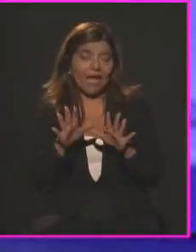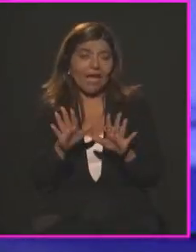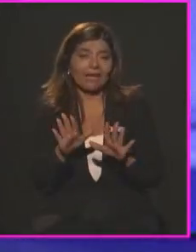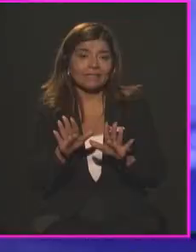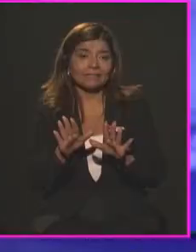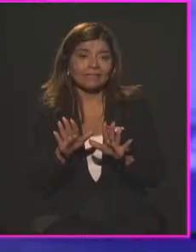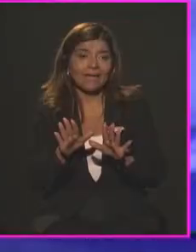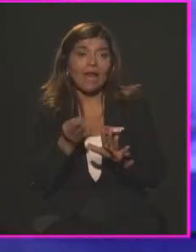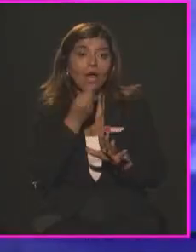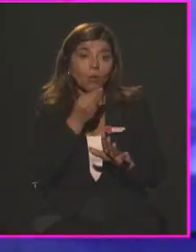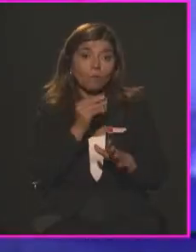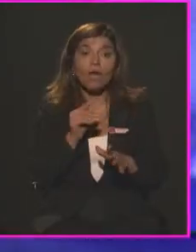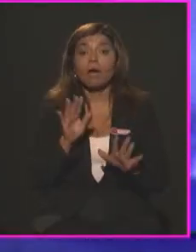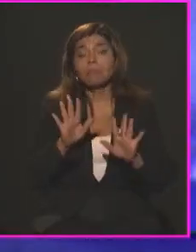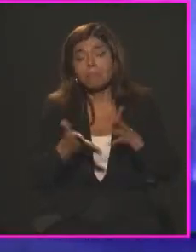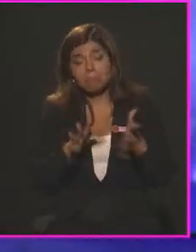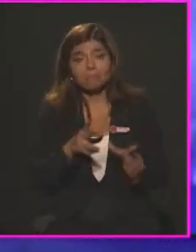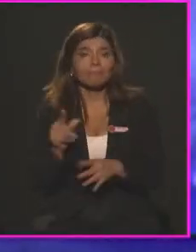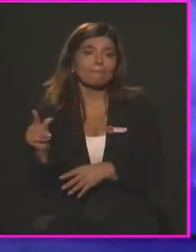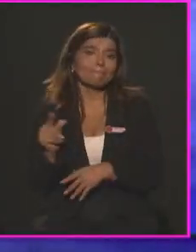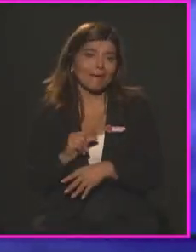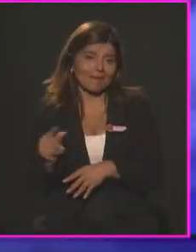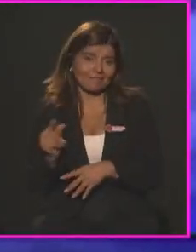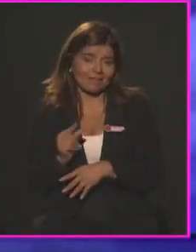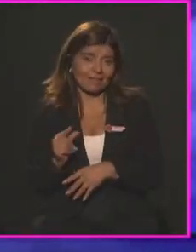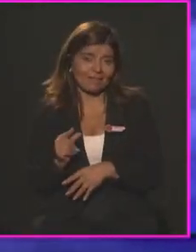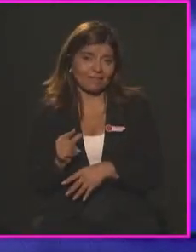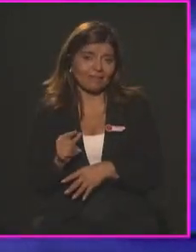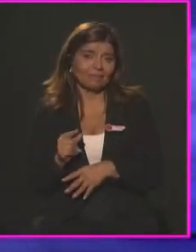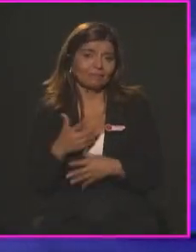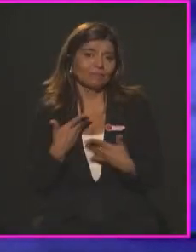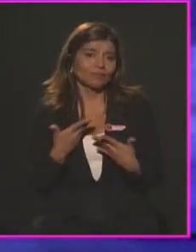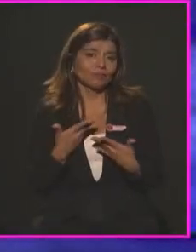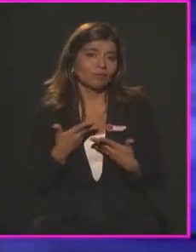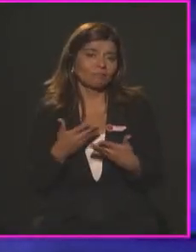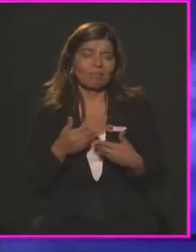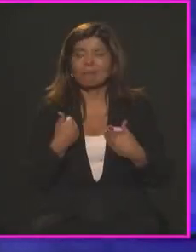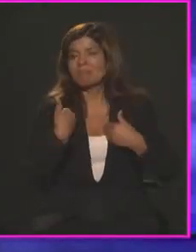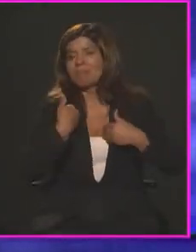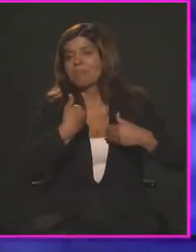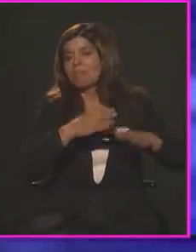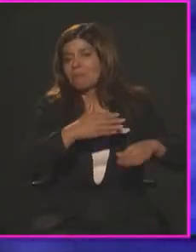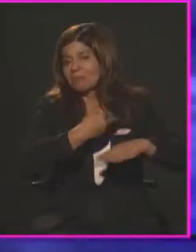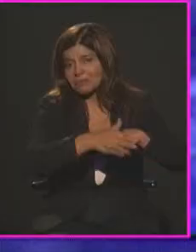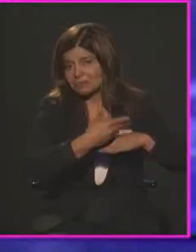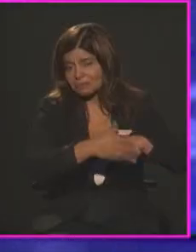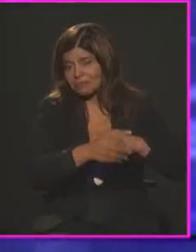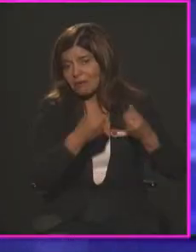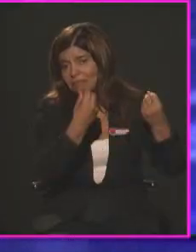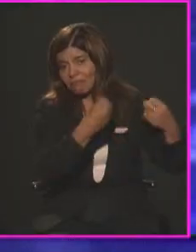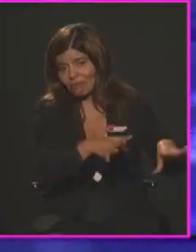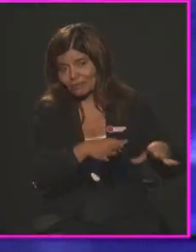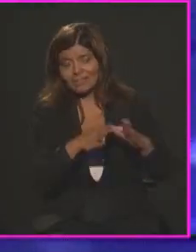there's not a lot of incentive. In other places, there's just not infrastructure to keep food cold.